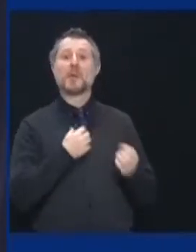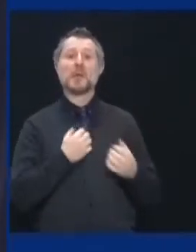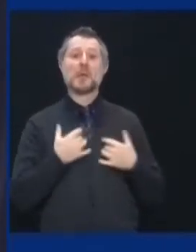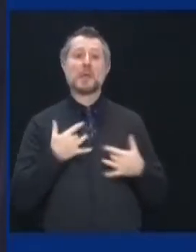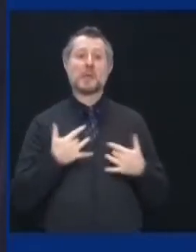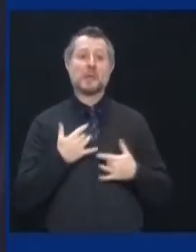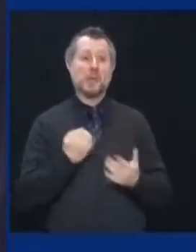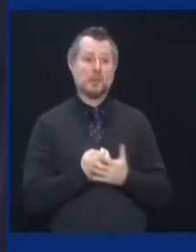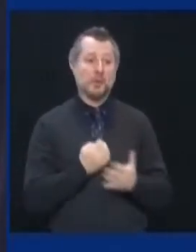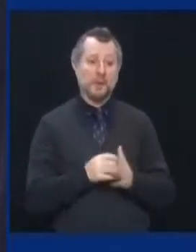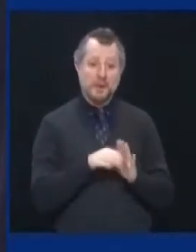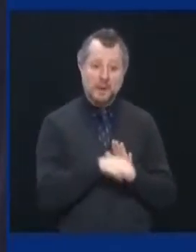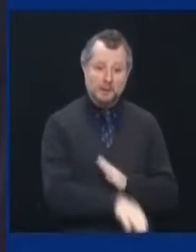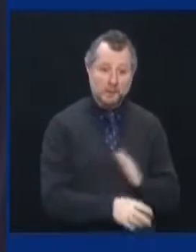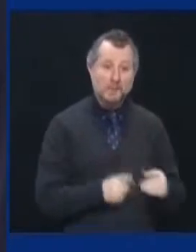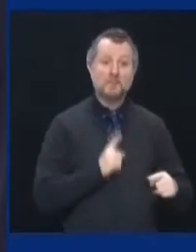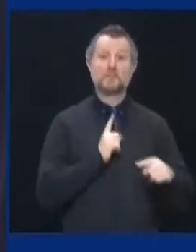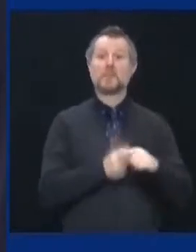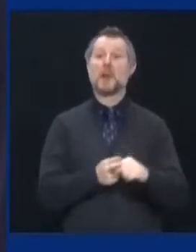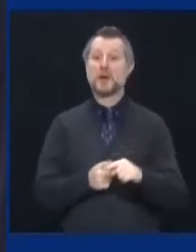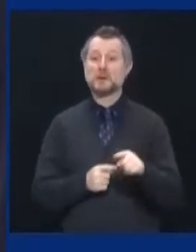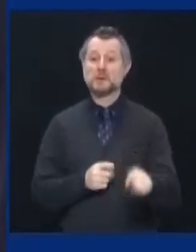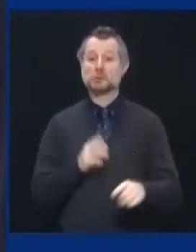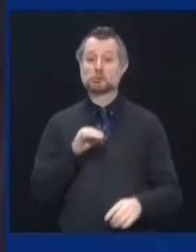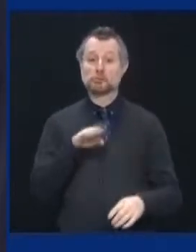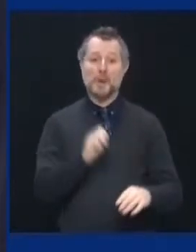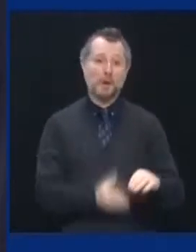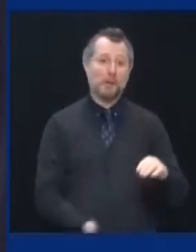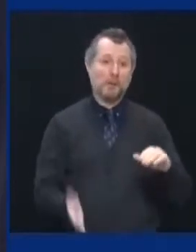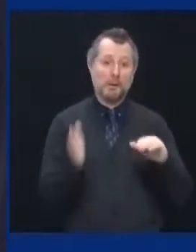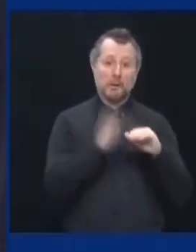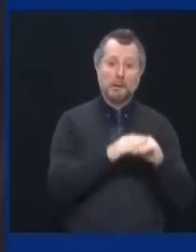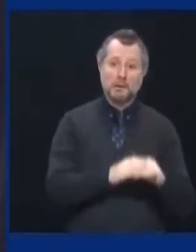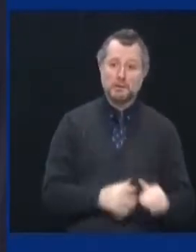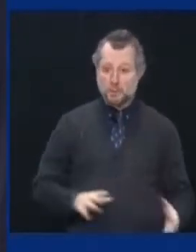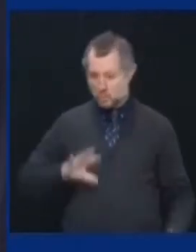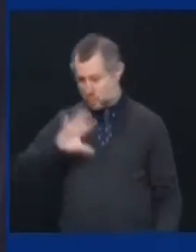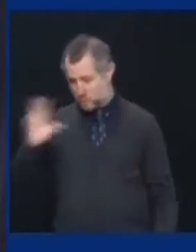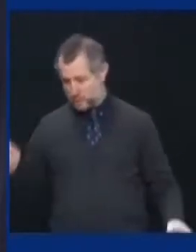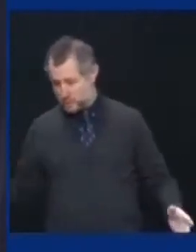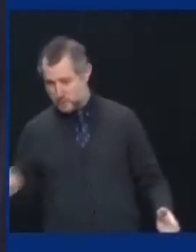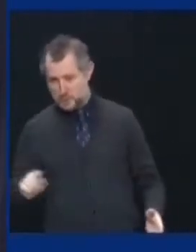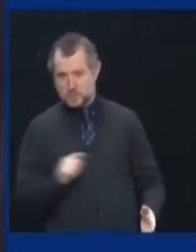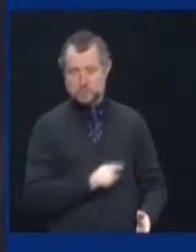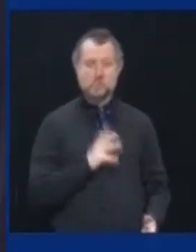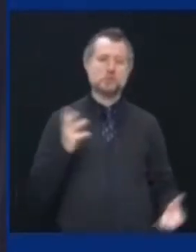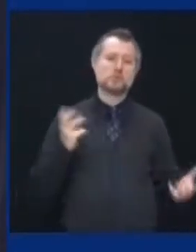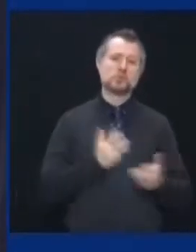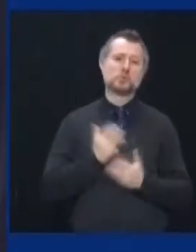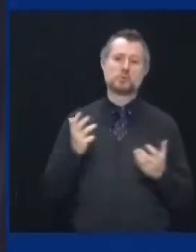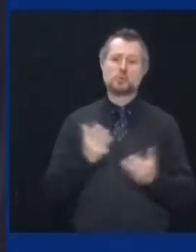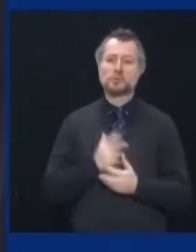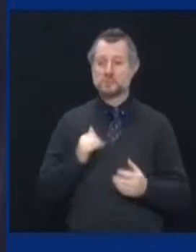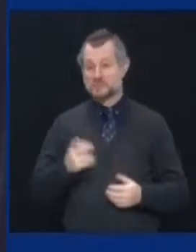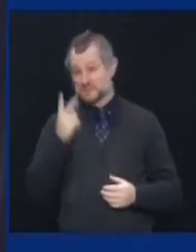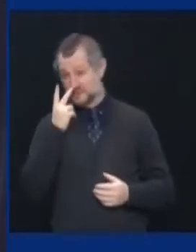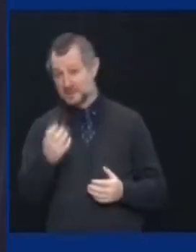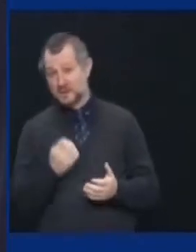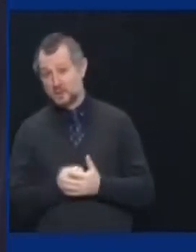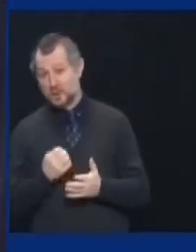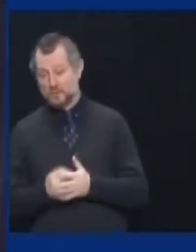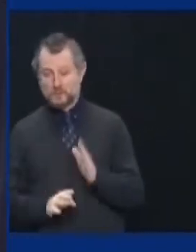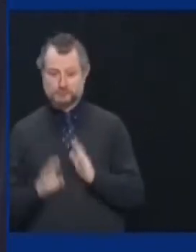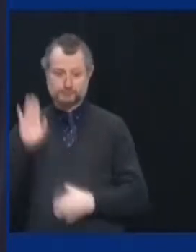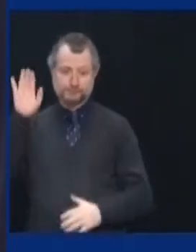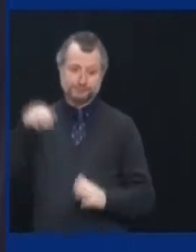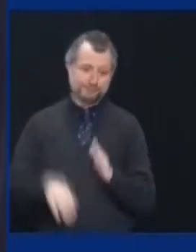viability. And you have increasing crime. If you look at the economic cycles, you are